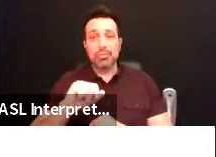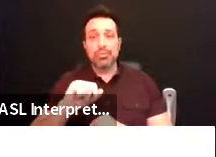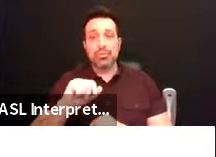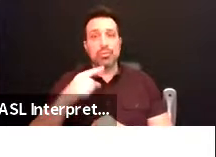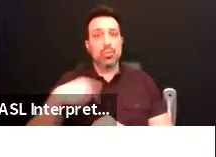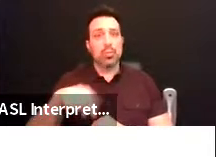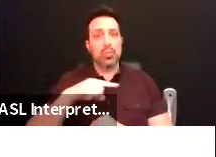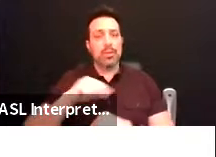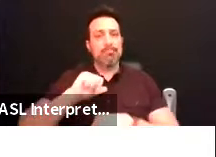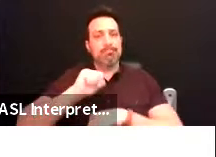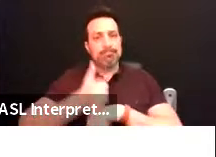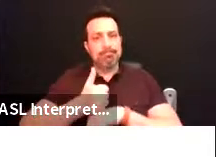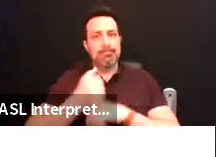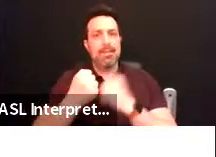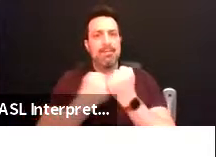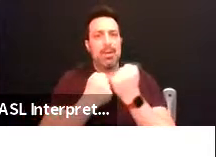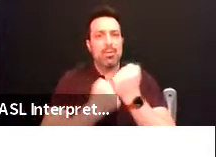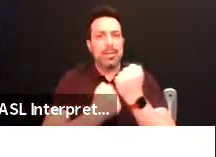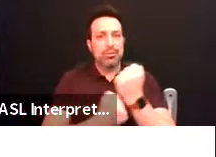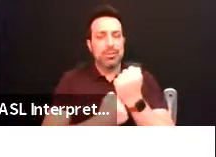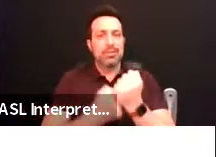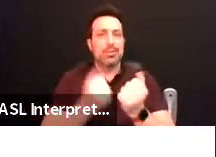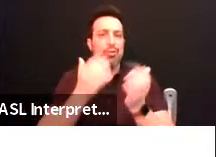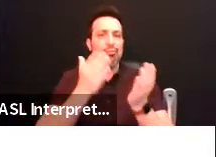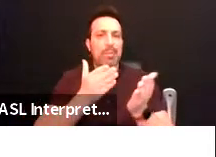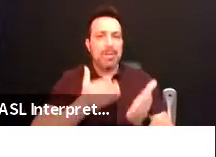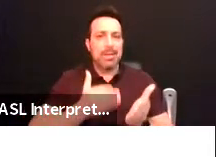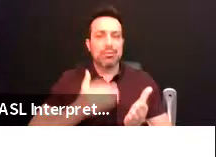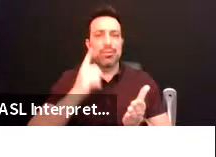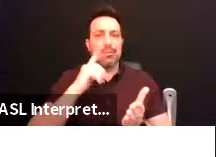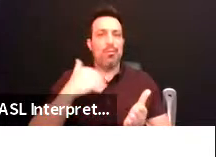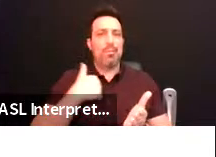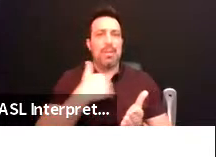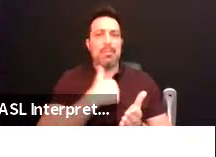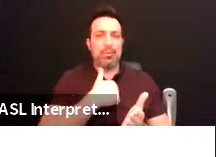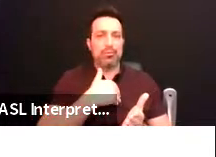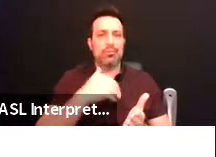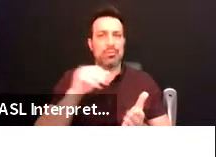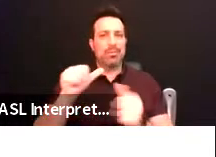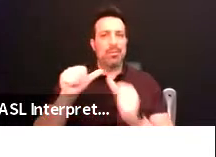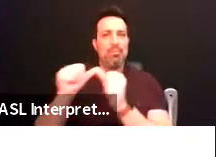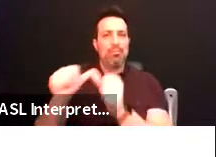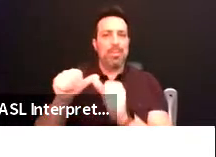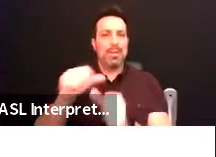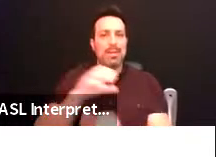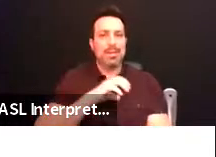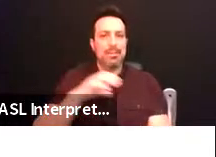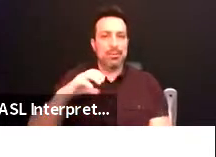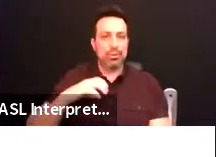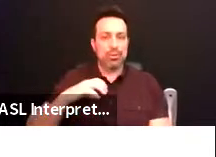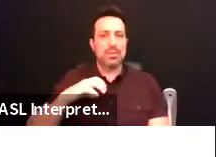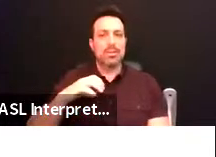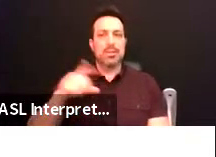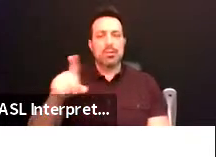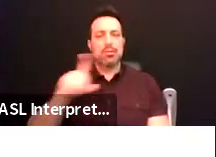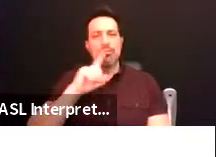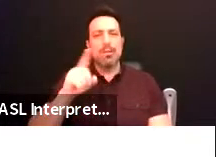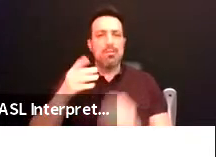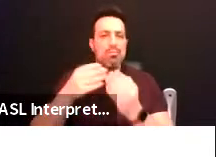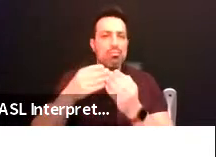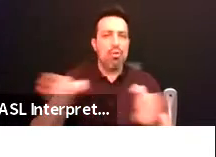we were setting the foundations and our recommendations for members of the permanent commission to really